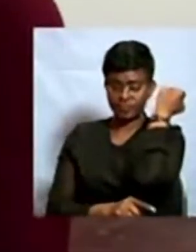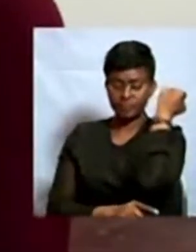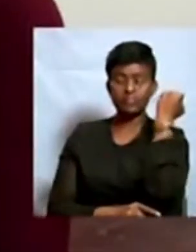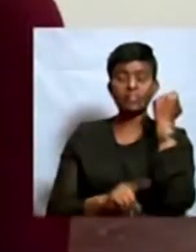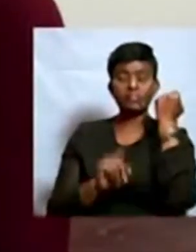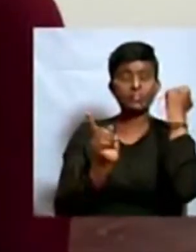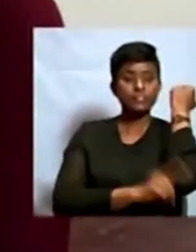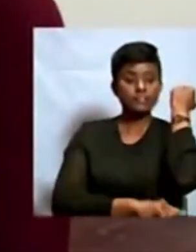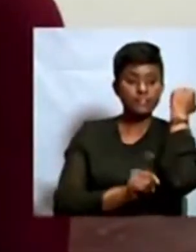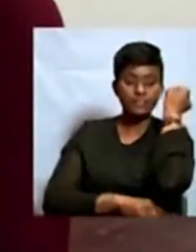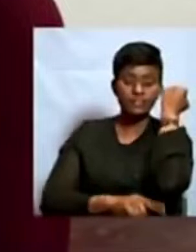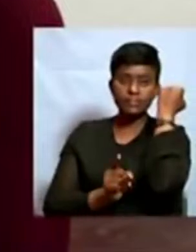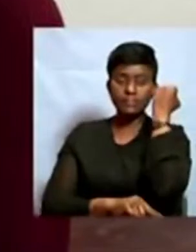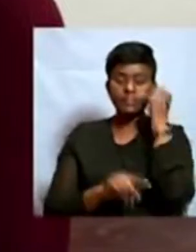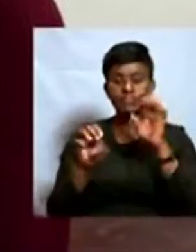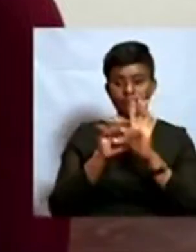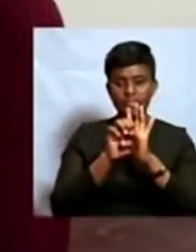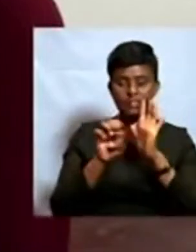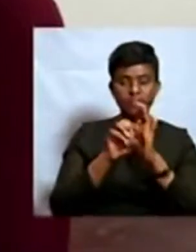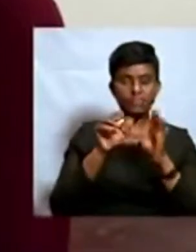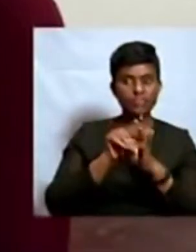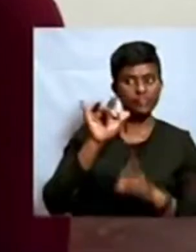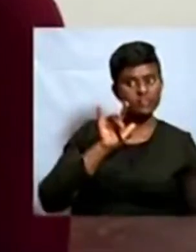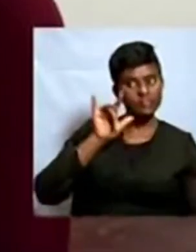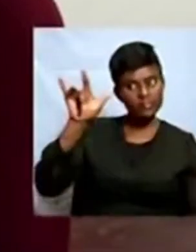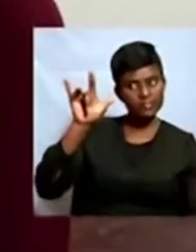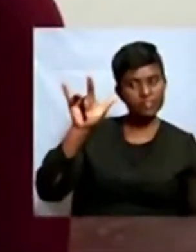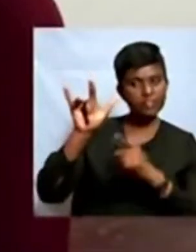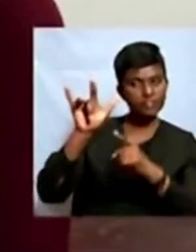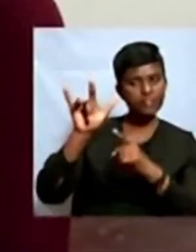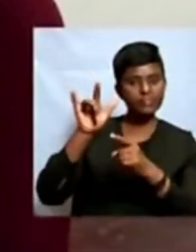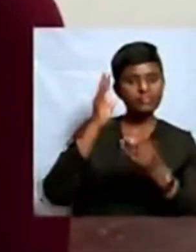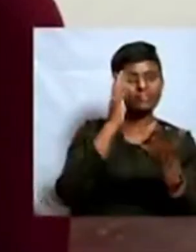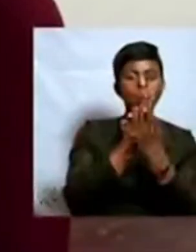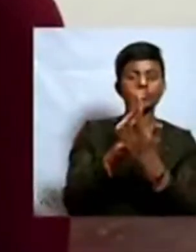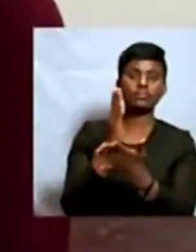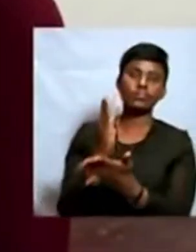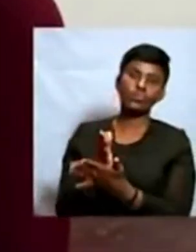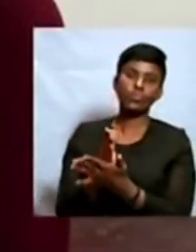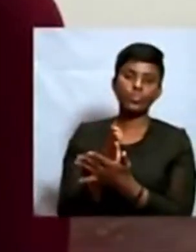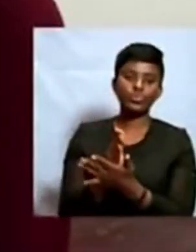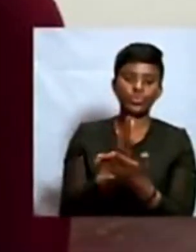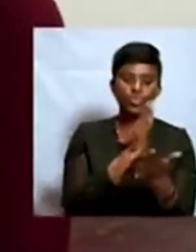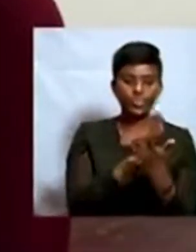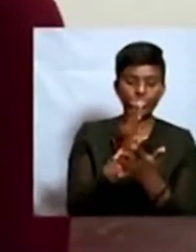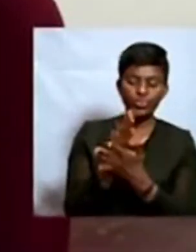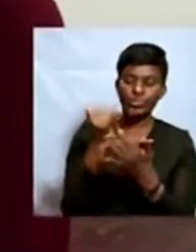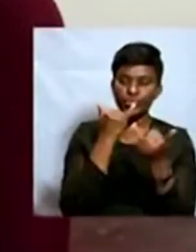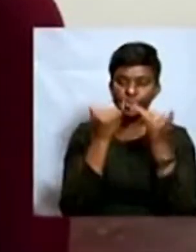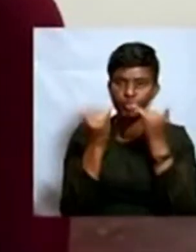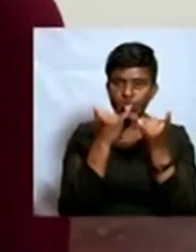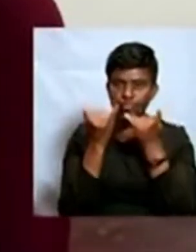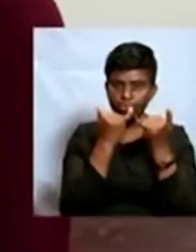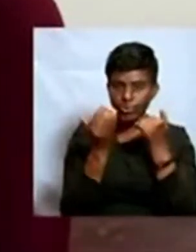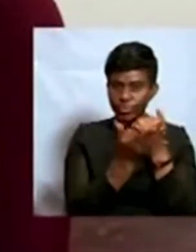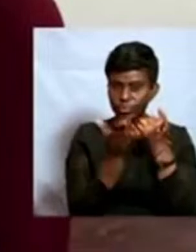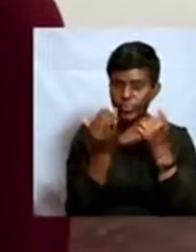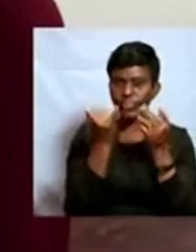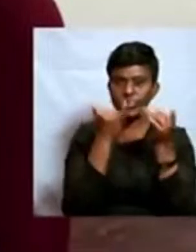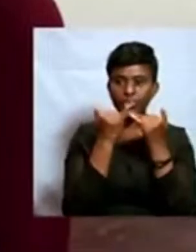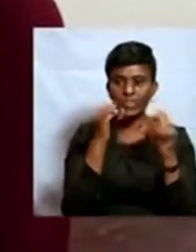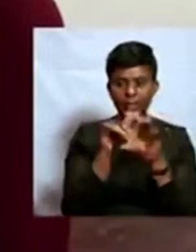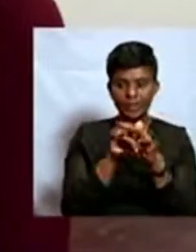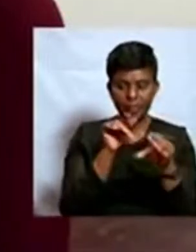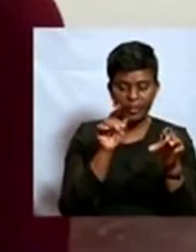So penalties, like especially in the aviation sector, they're to deter offenses, would-be offenders. And in